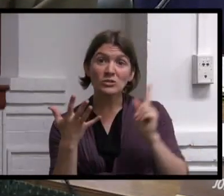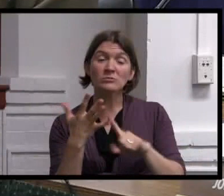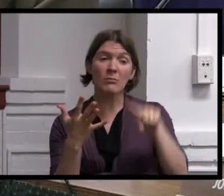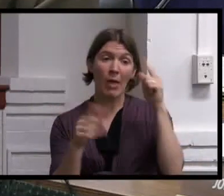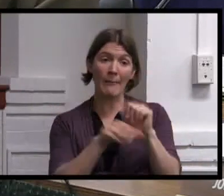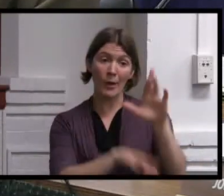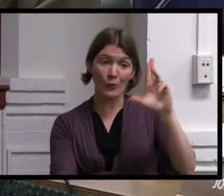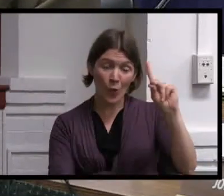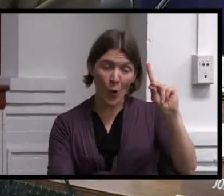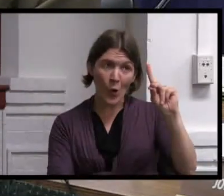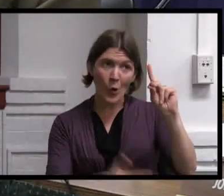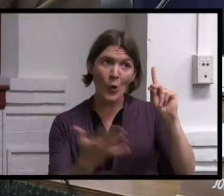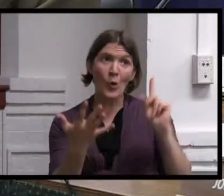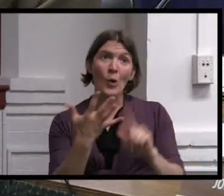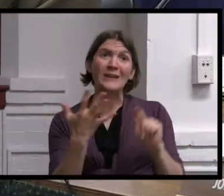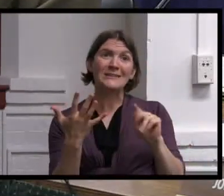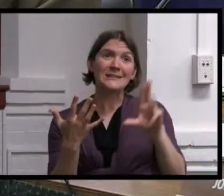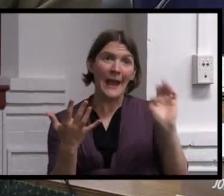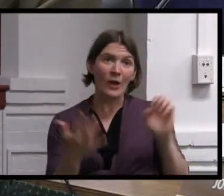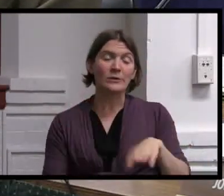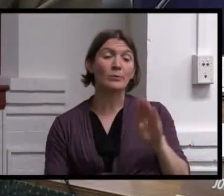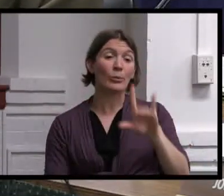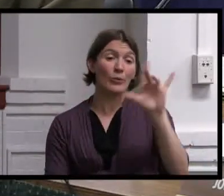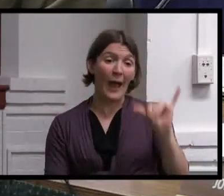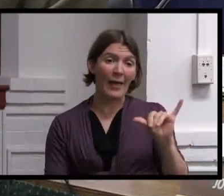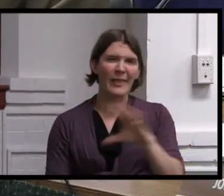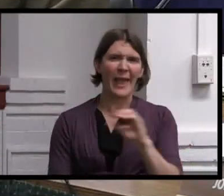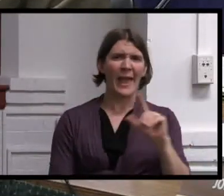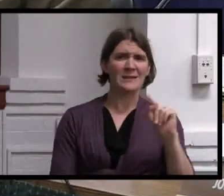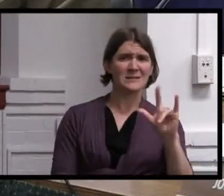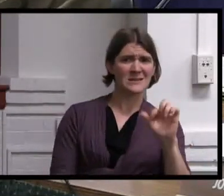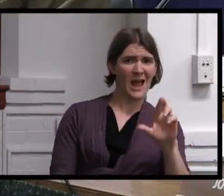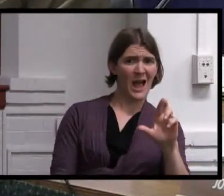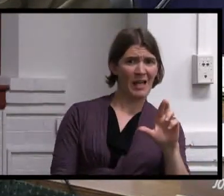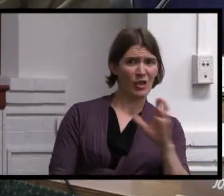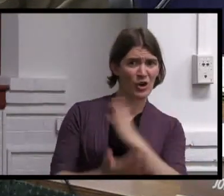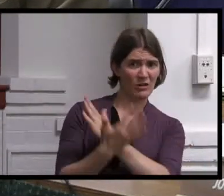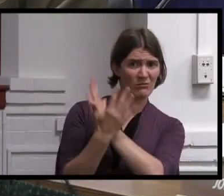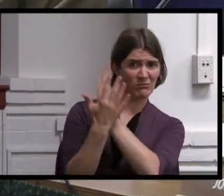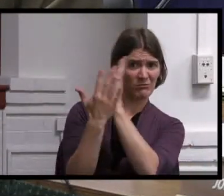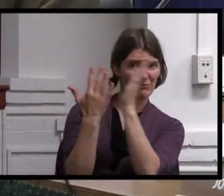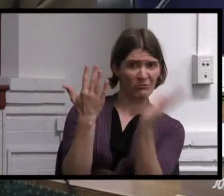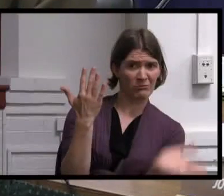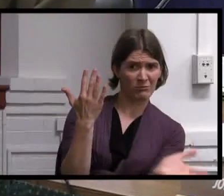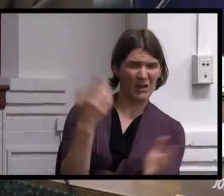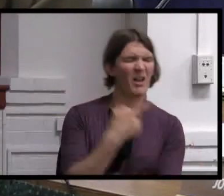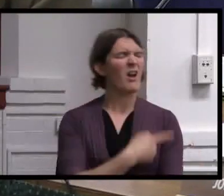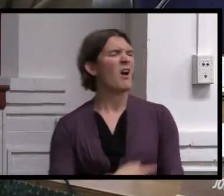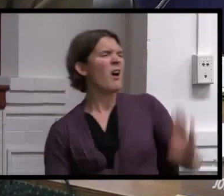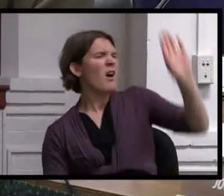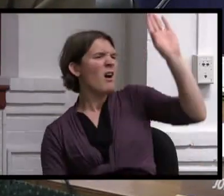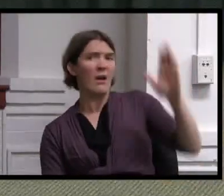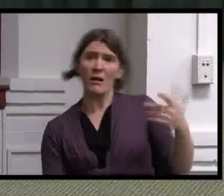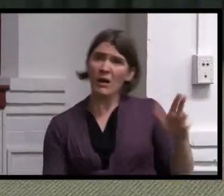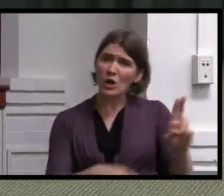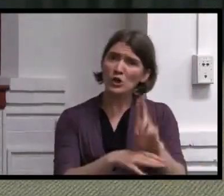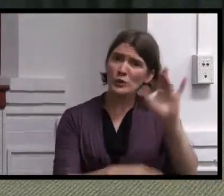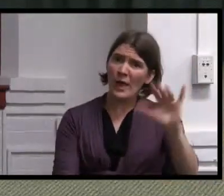Black Mountain Road, Terrace Street, Bradley Ave, and Tyler Street. Is correct. That correct? Yes. Peter, have we used Mitchell